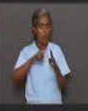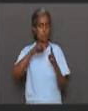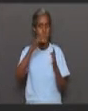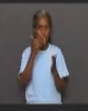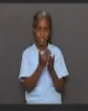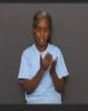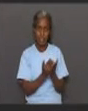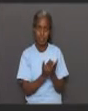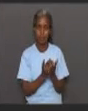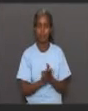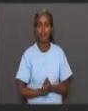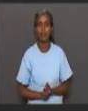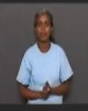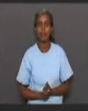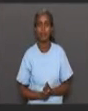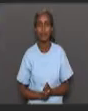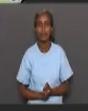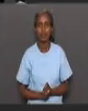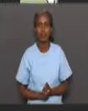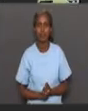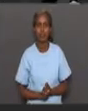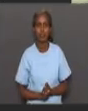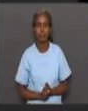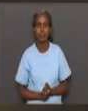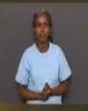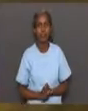Let's get back to our lesson.